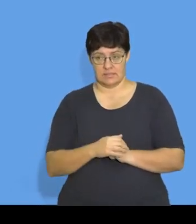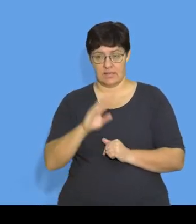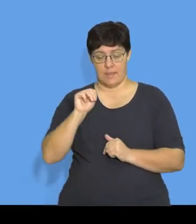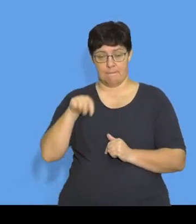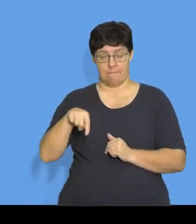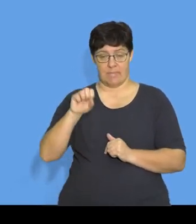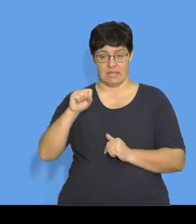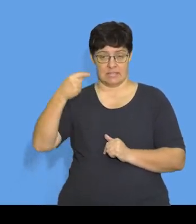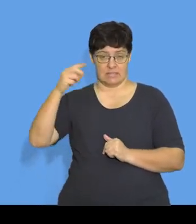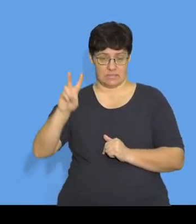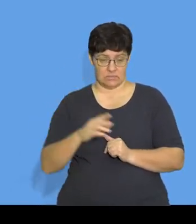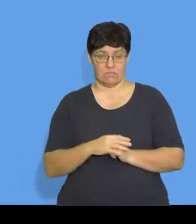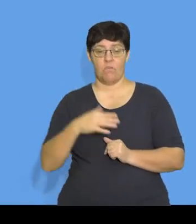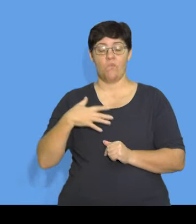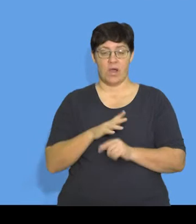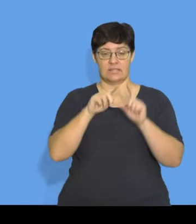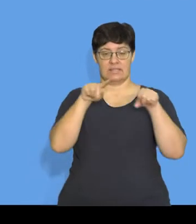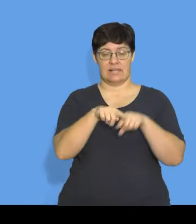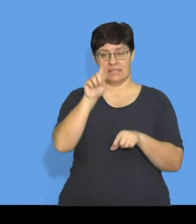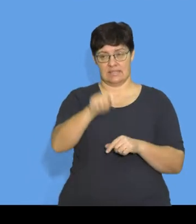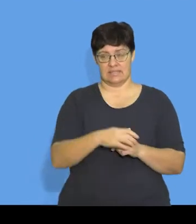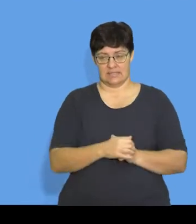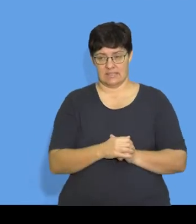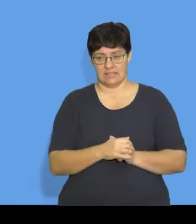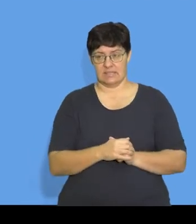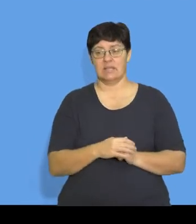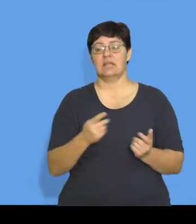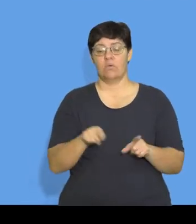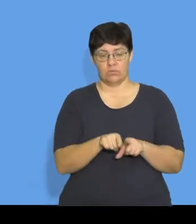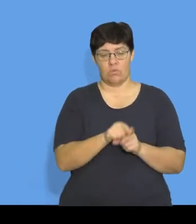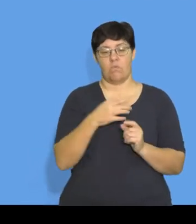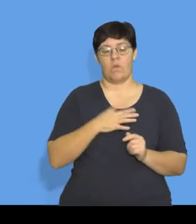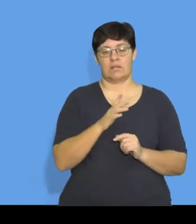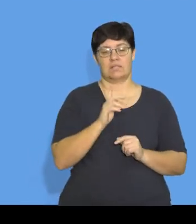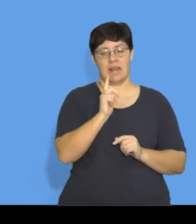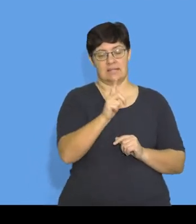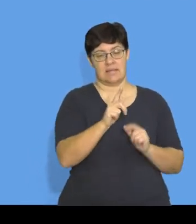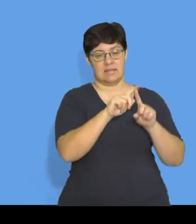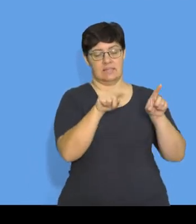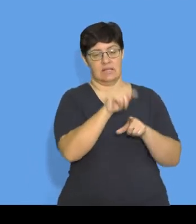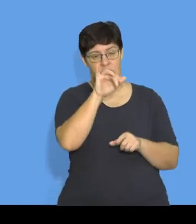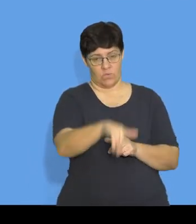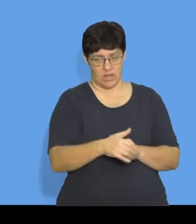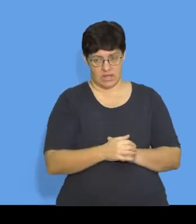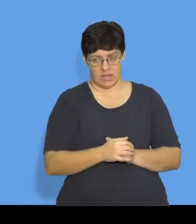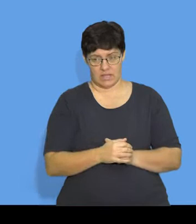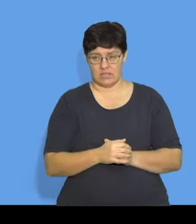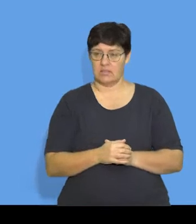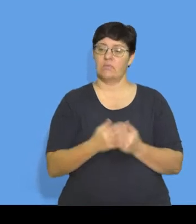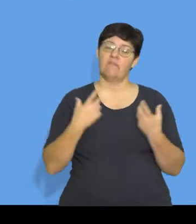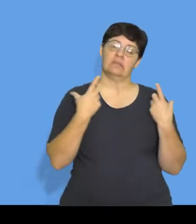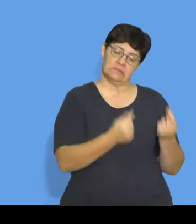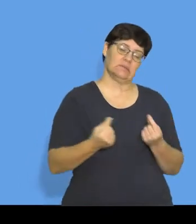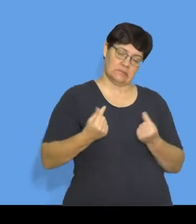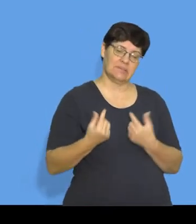And we want delta T. Eventually, we want delta Y. So we've done this more than once. And